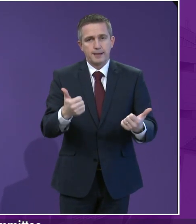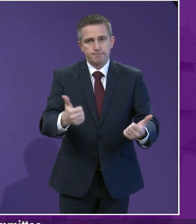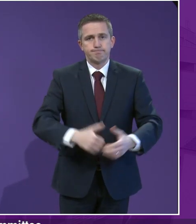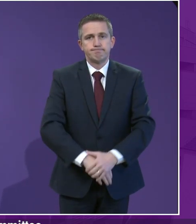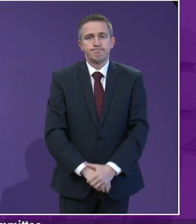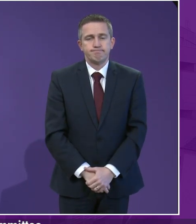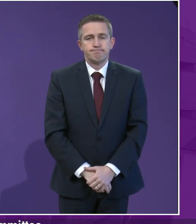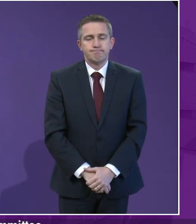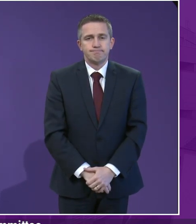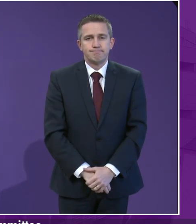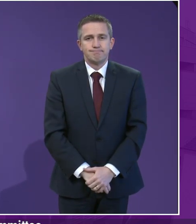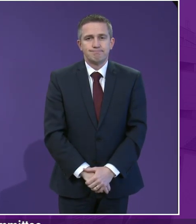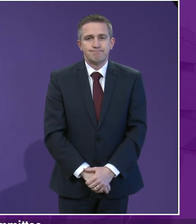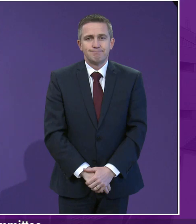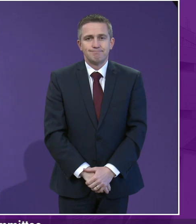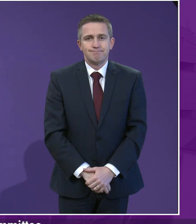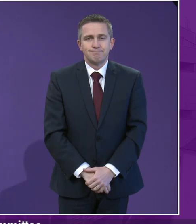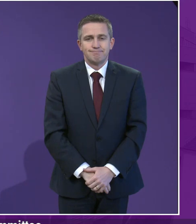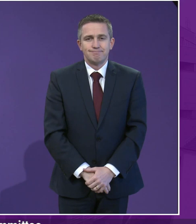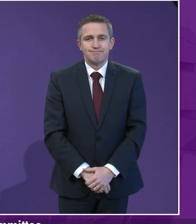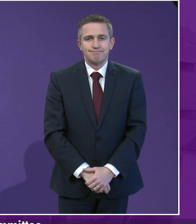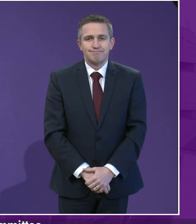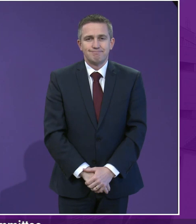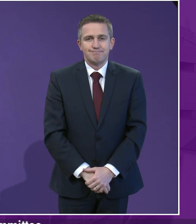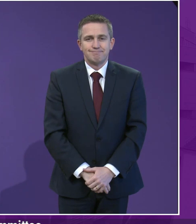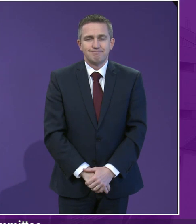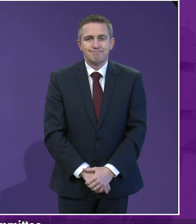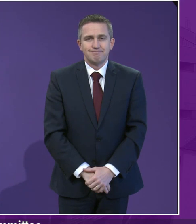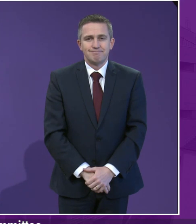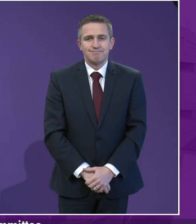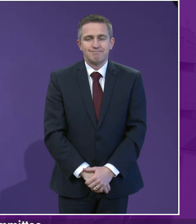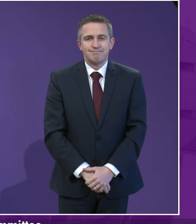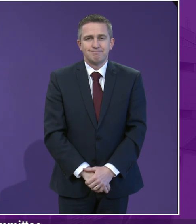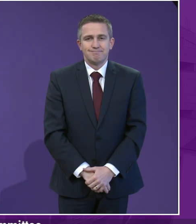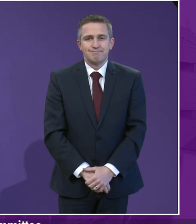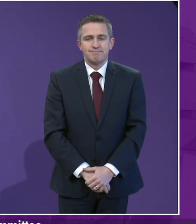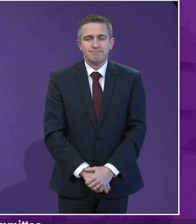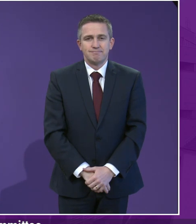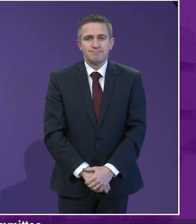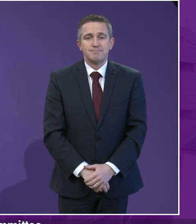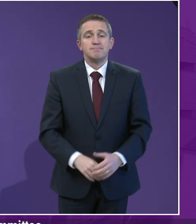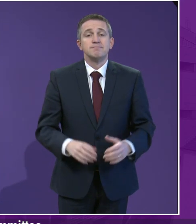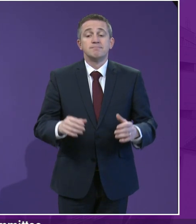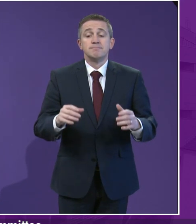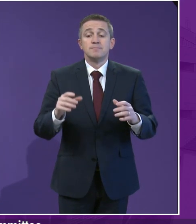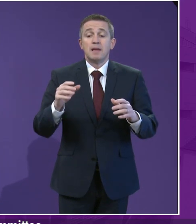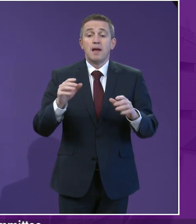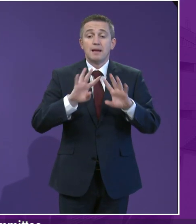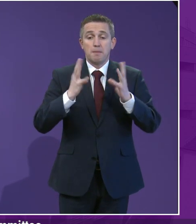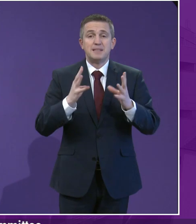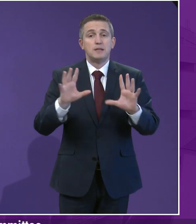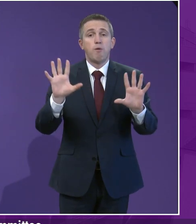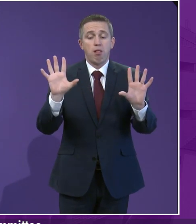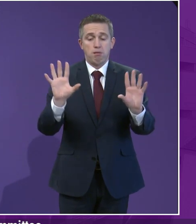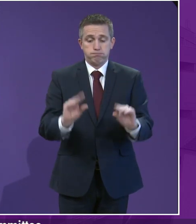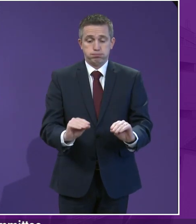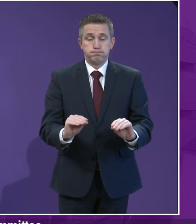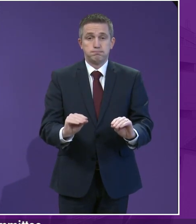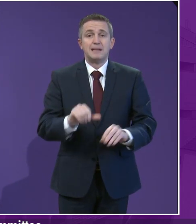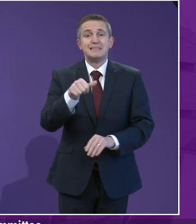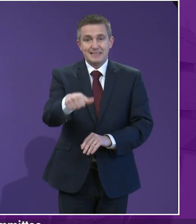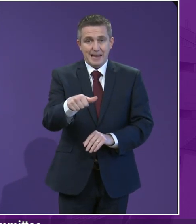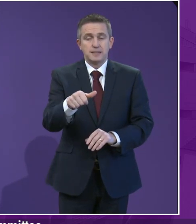and enlightening, and has given us some very clear areas to focus on. So we're very grateful to you for that. If you go away from committee and you think, I